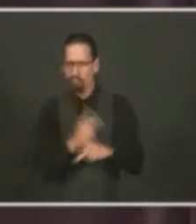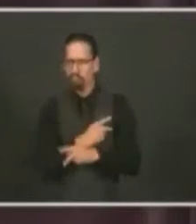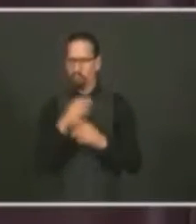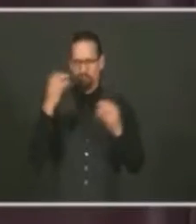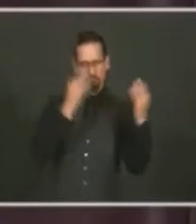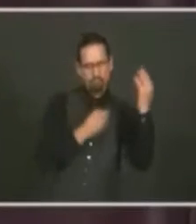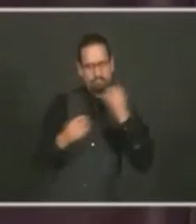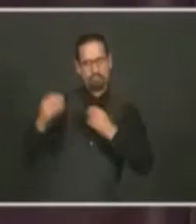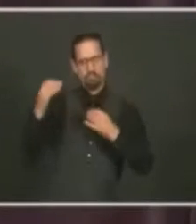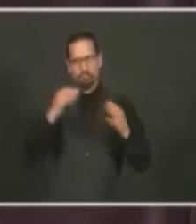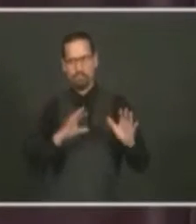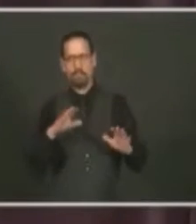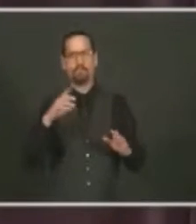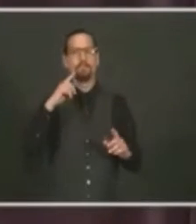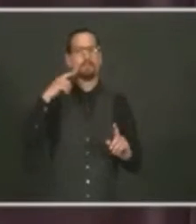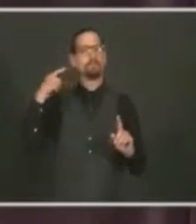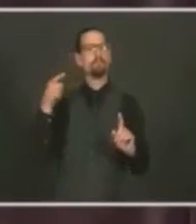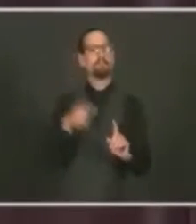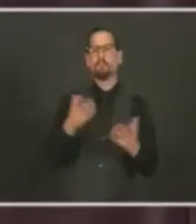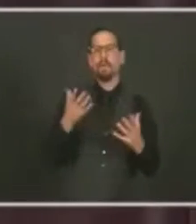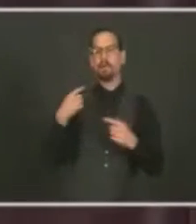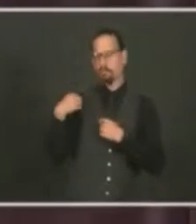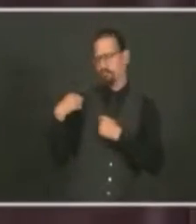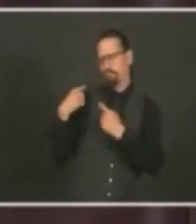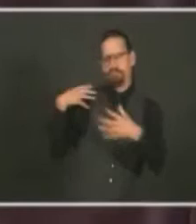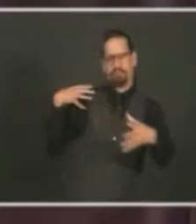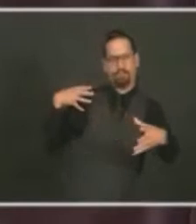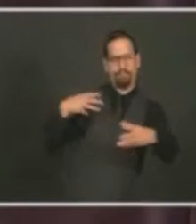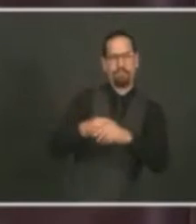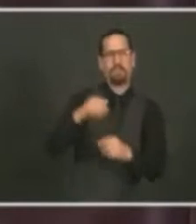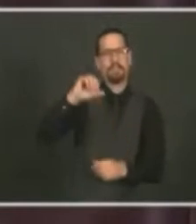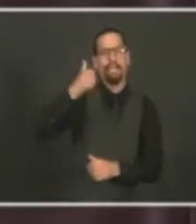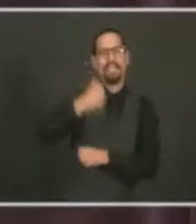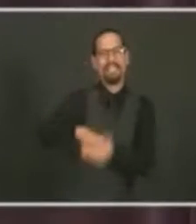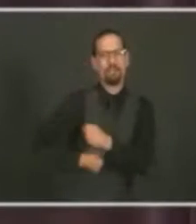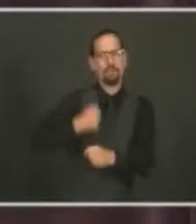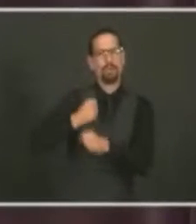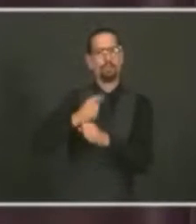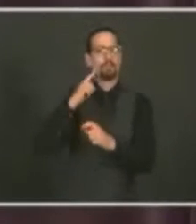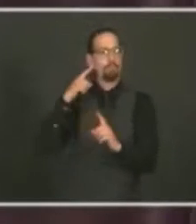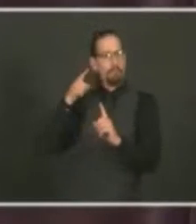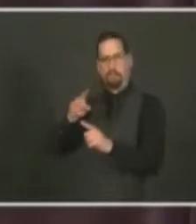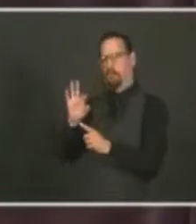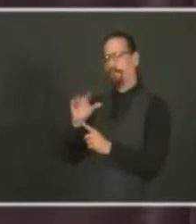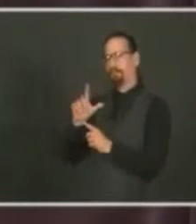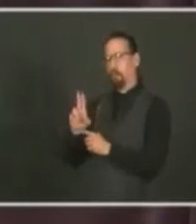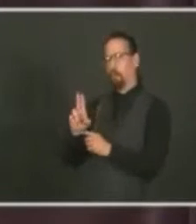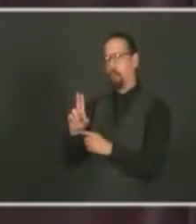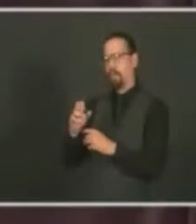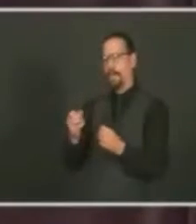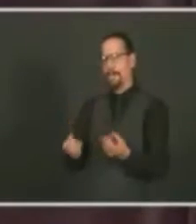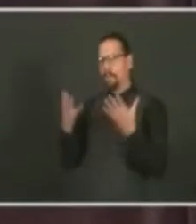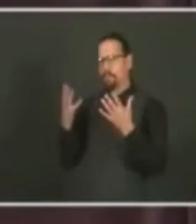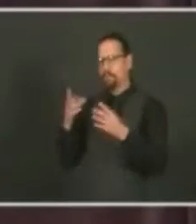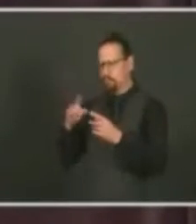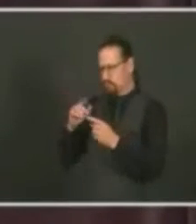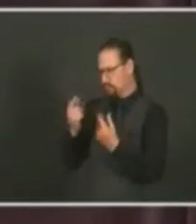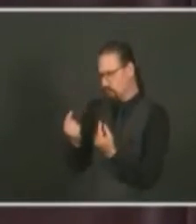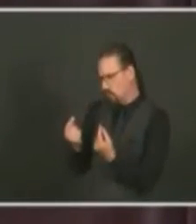well as we looked at what we are seeing now and what we could be seeing when it comes to